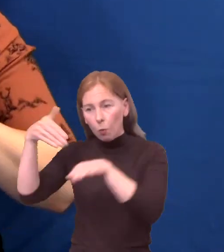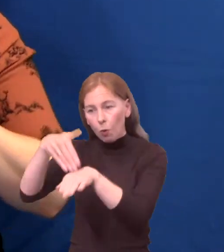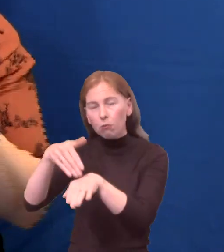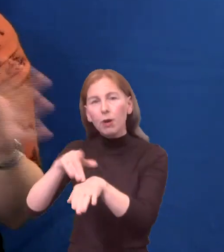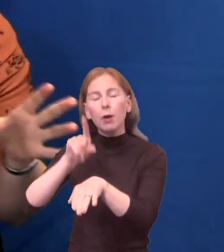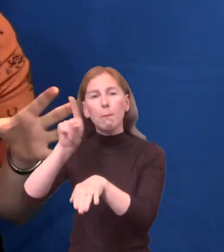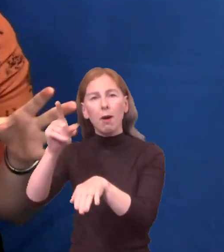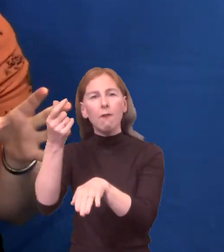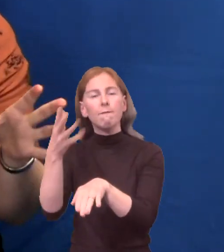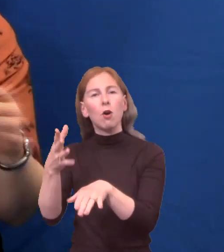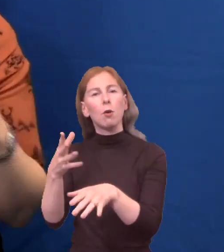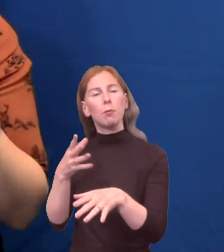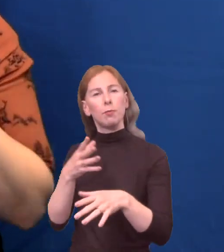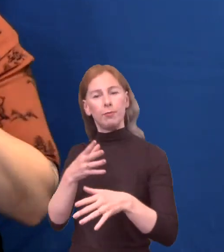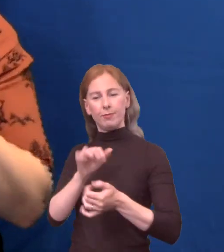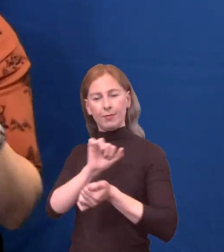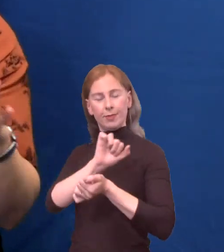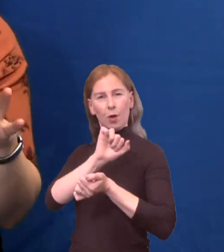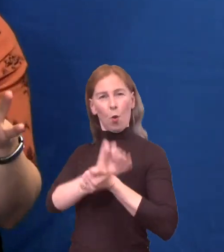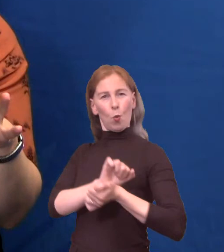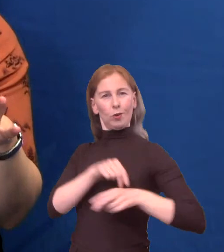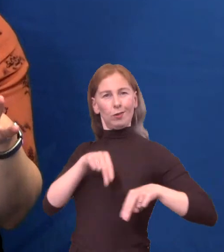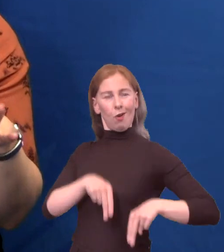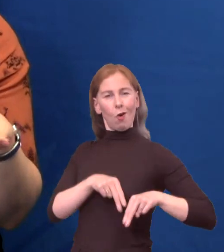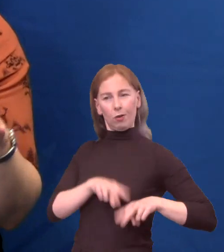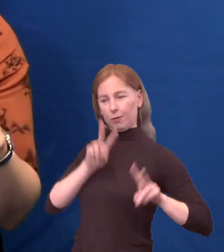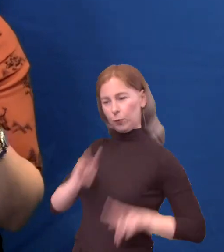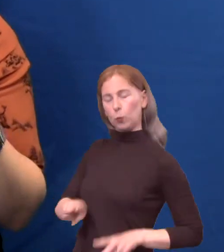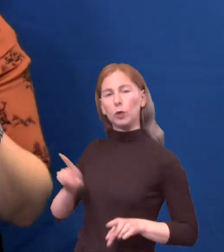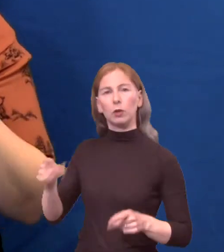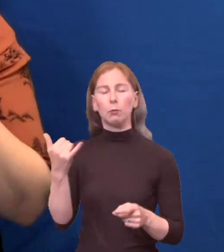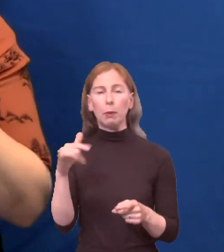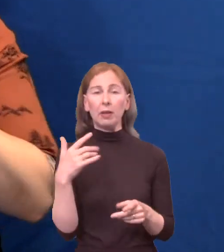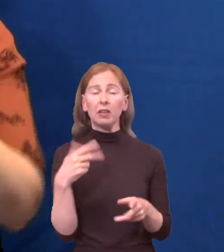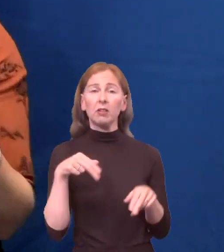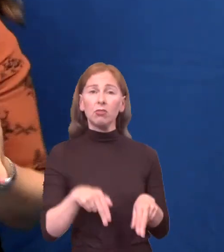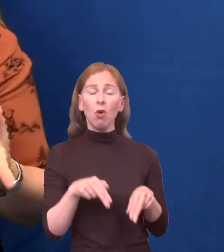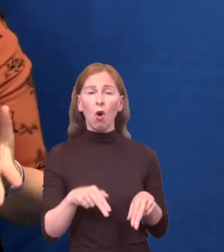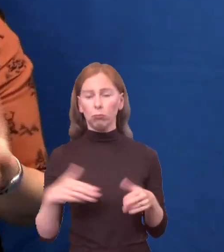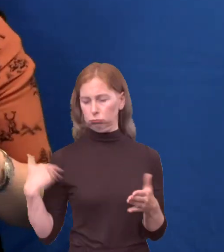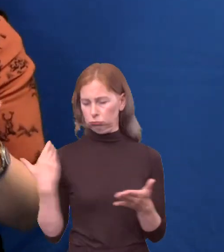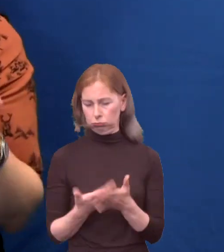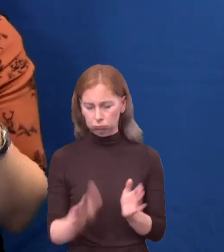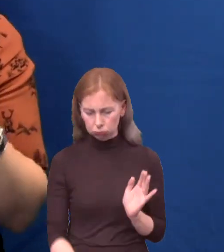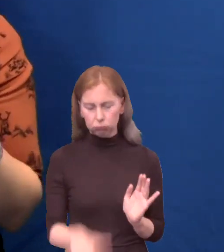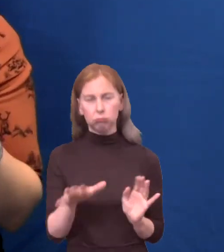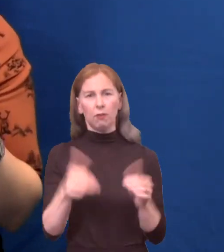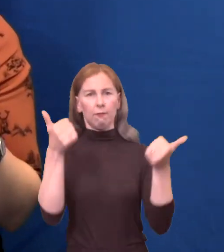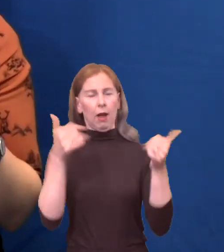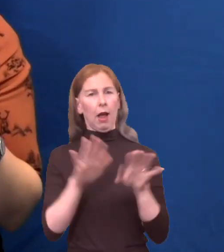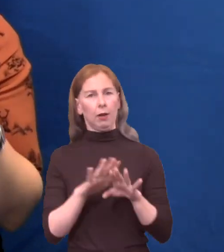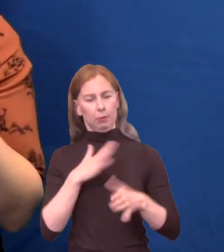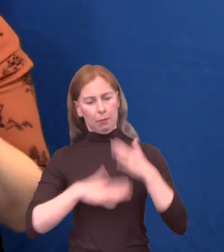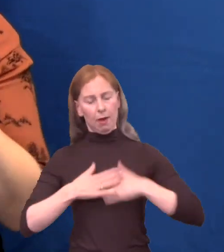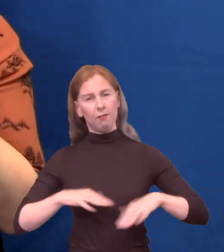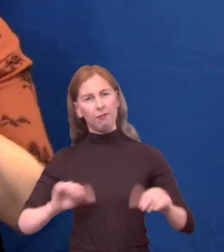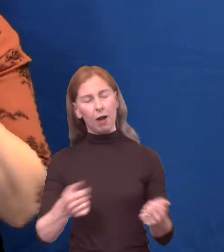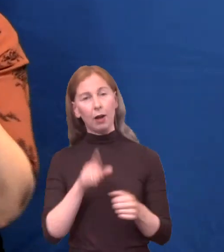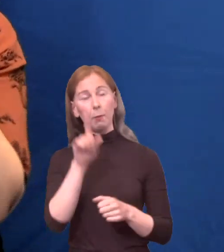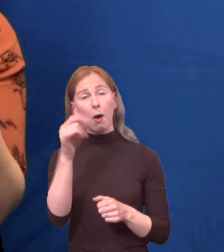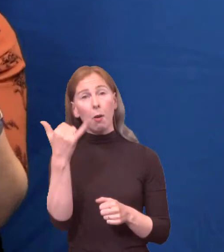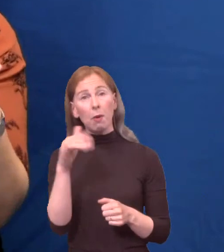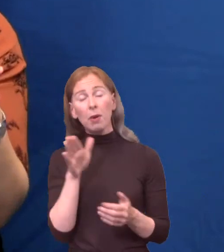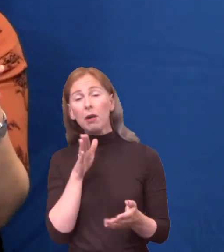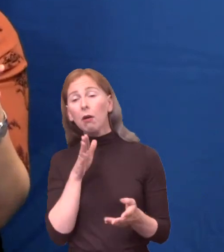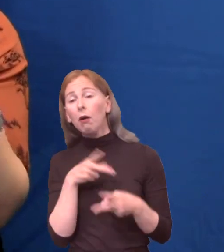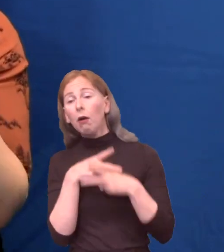dog might be perfectly well behaved, you've never had a problem with them in your life before, and then it's just something within a dog's nature. They go out, they see sheep, they might get a bit excited